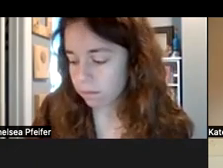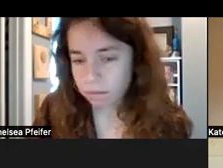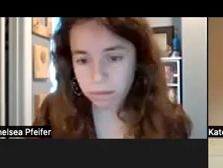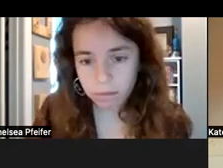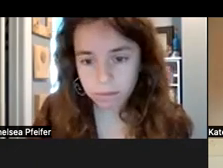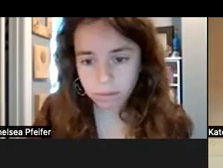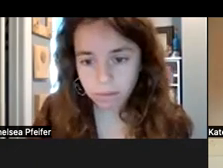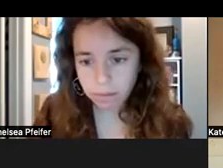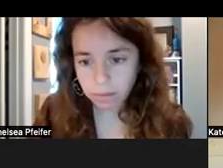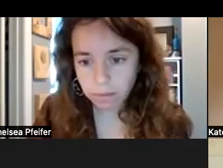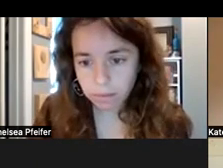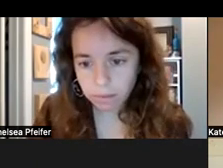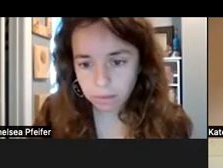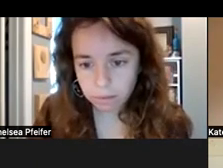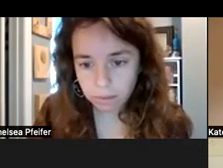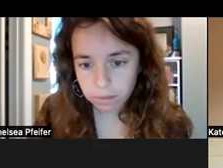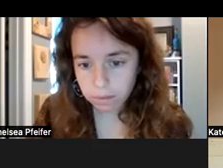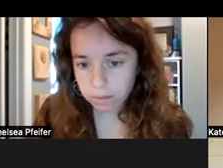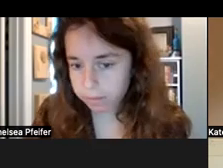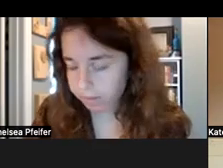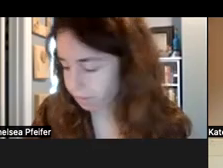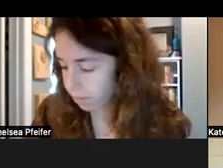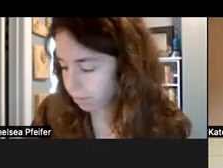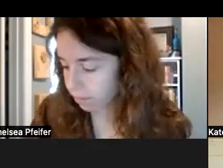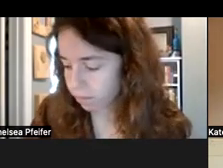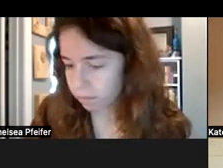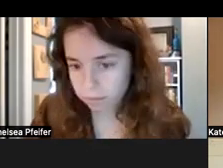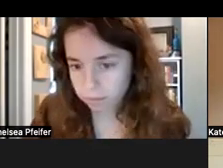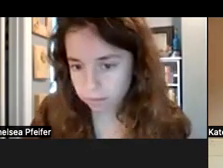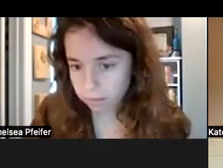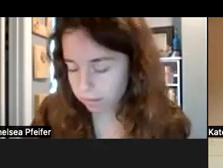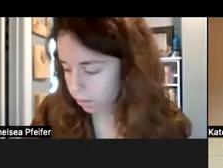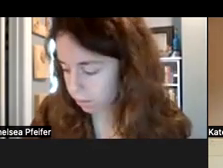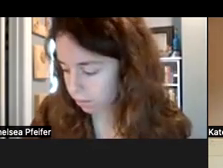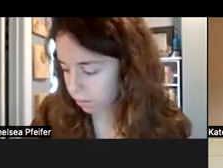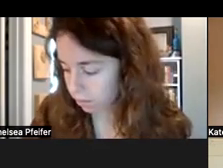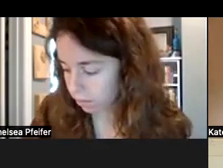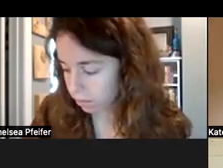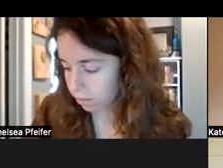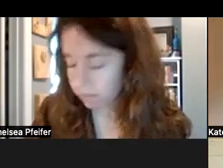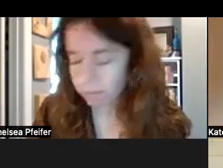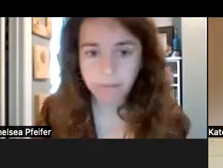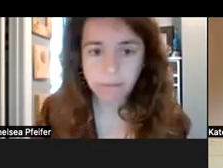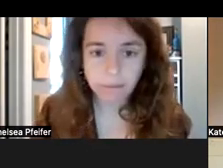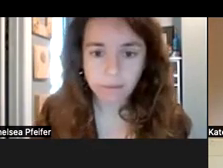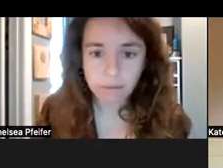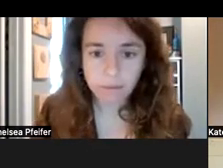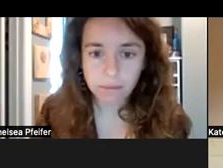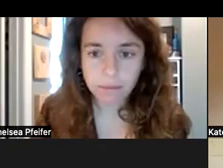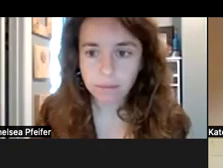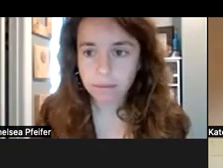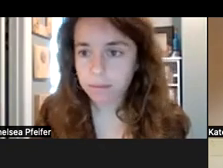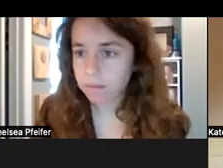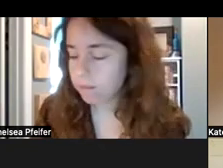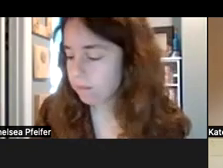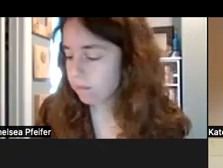that was always a really educational experience for me. And I drew on that experience when I became a parent.